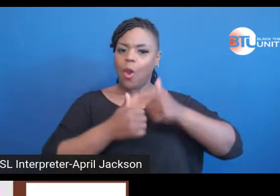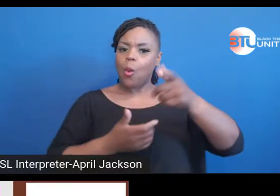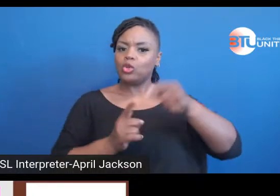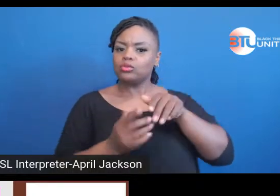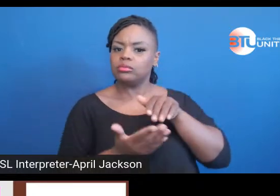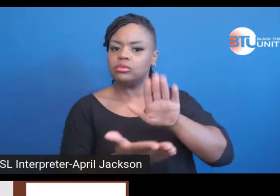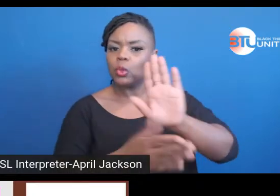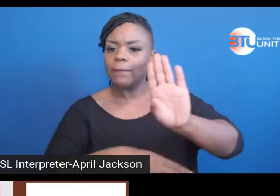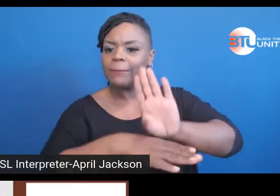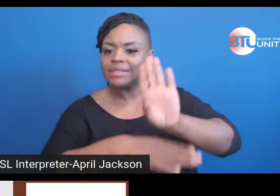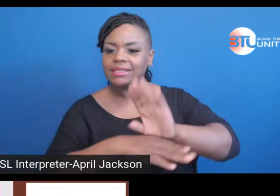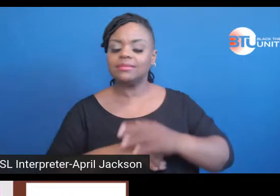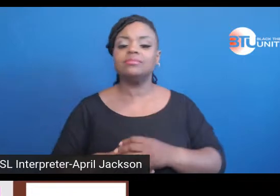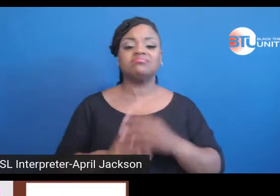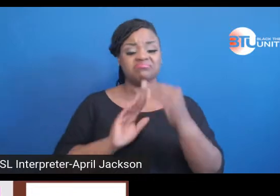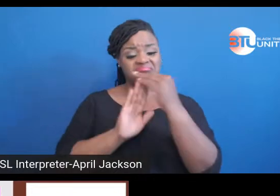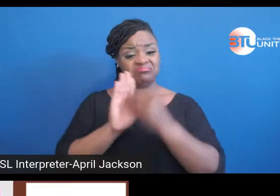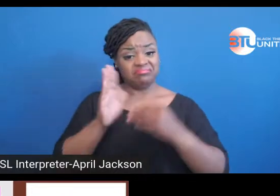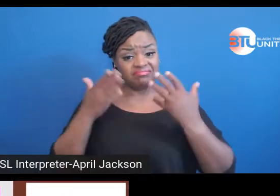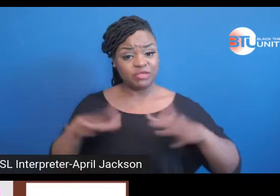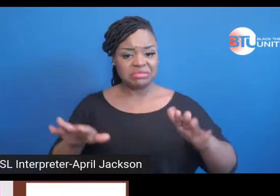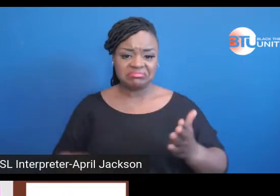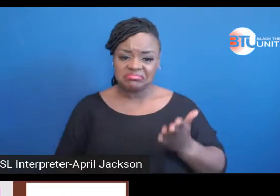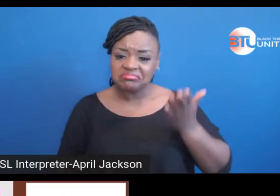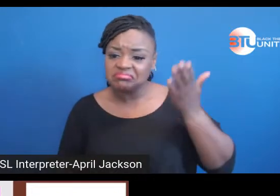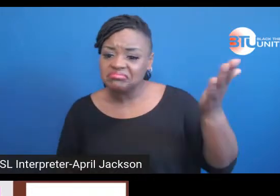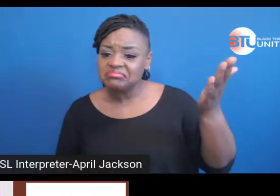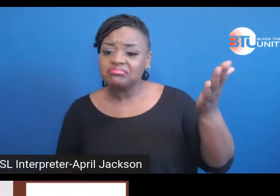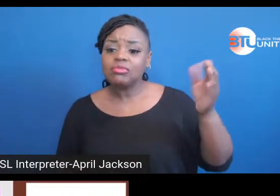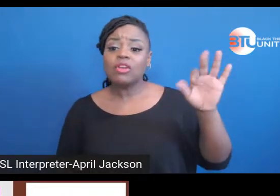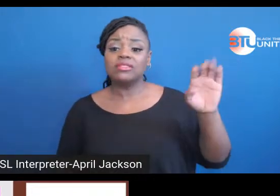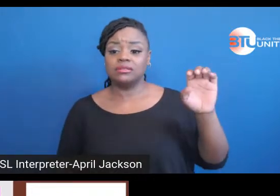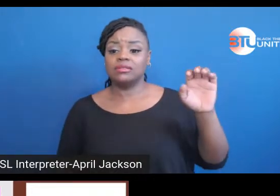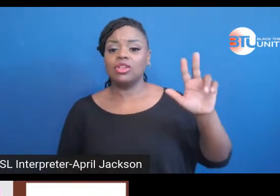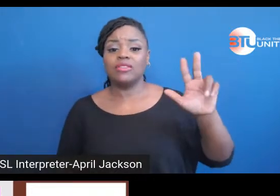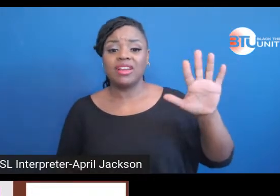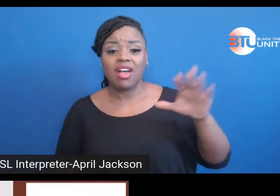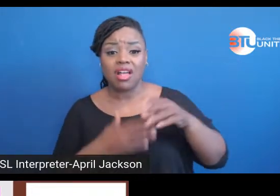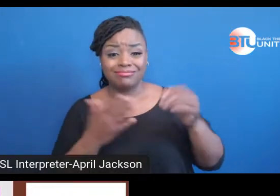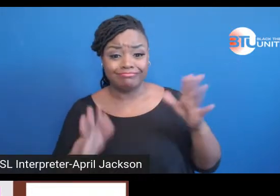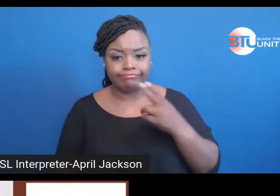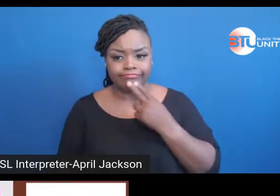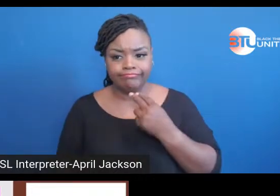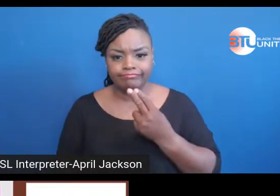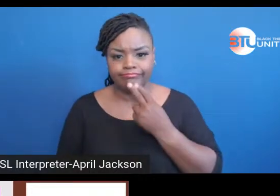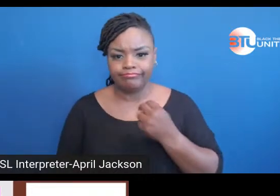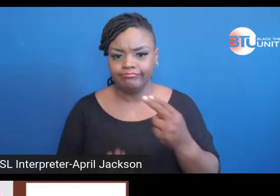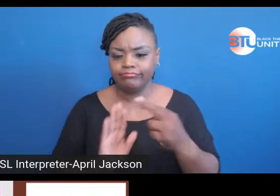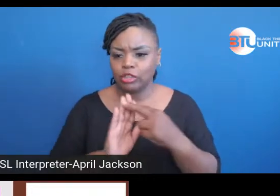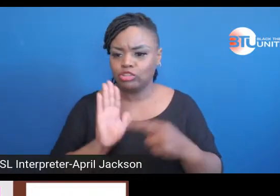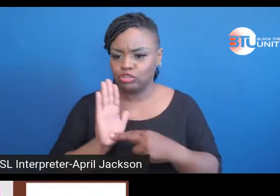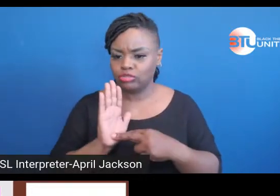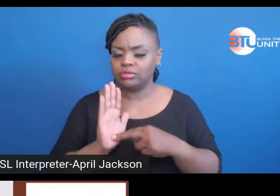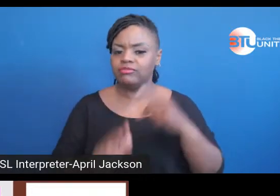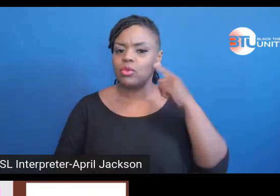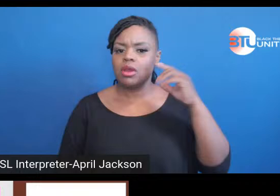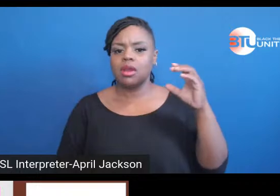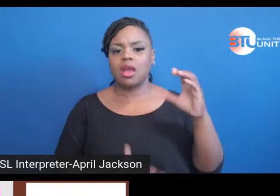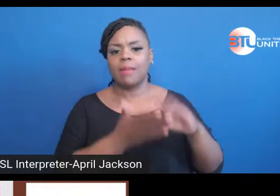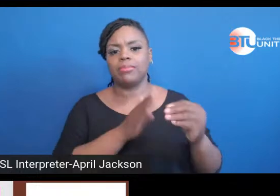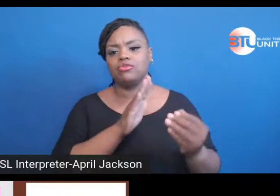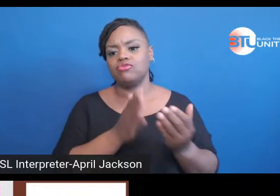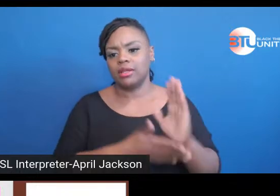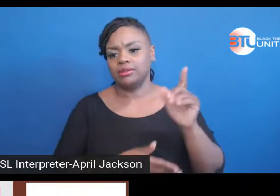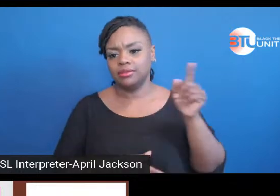with the copyright office. It's $35 to register your copyright, and they deposit a copy of your work in the Library